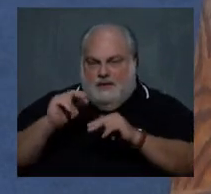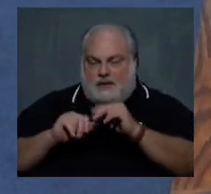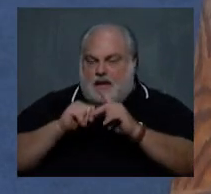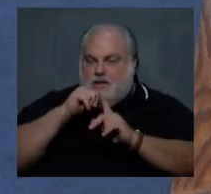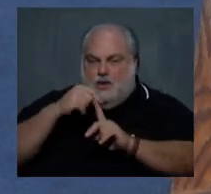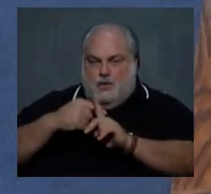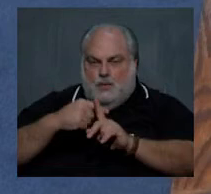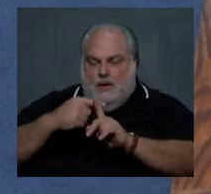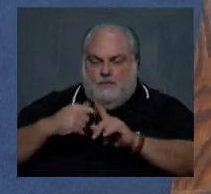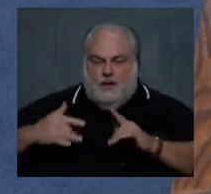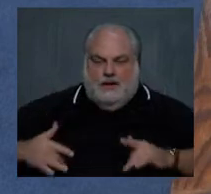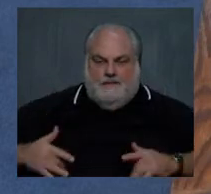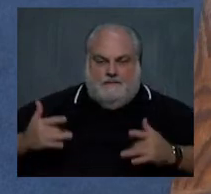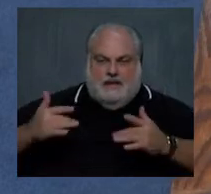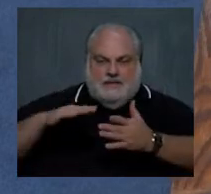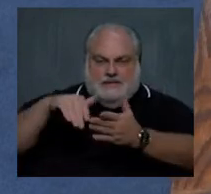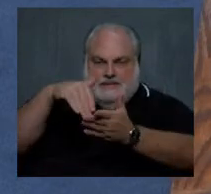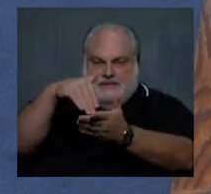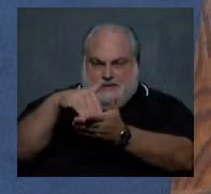rent out for an event center.